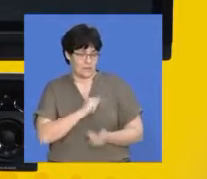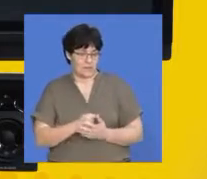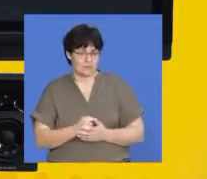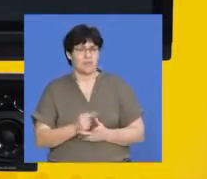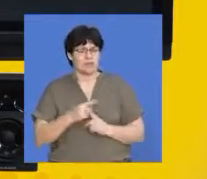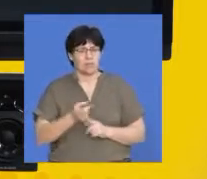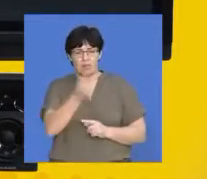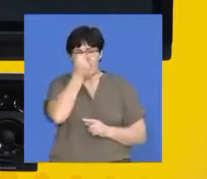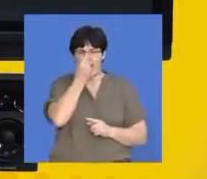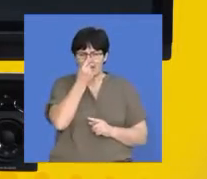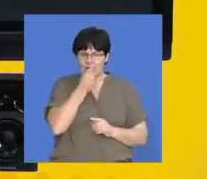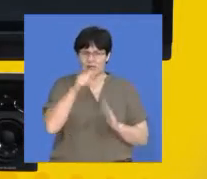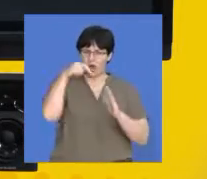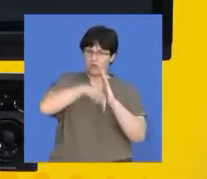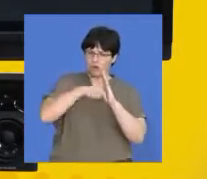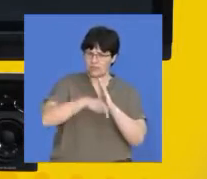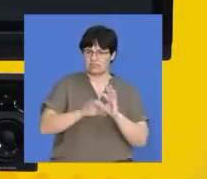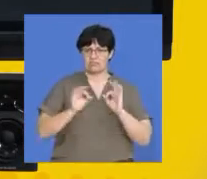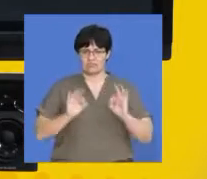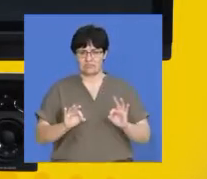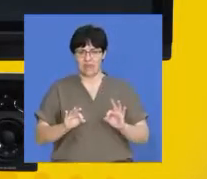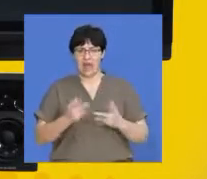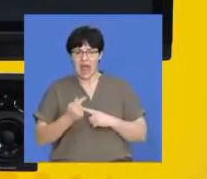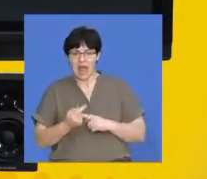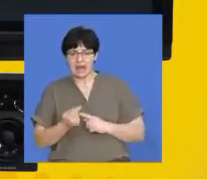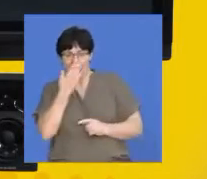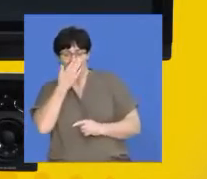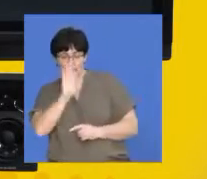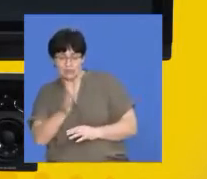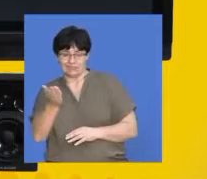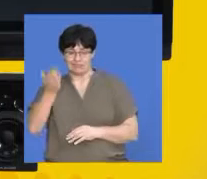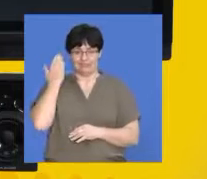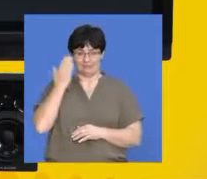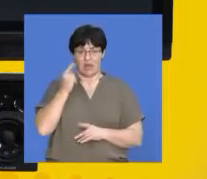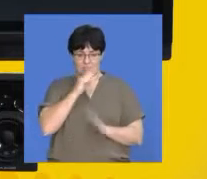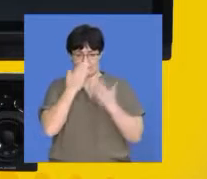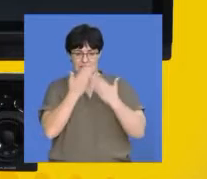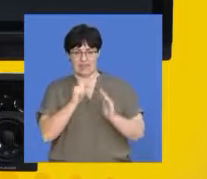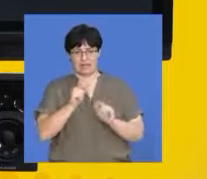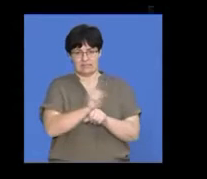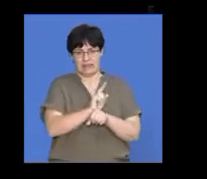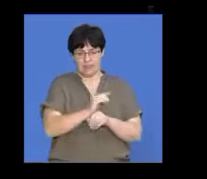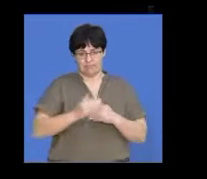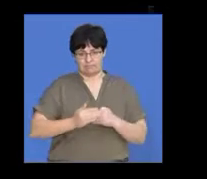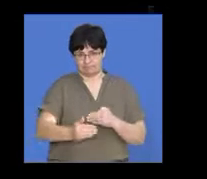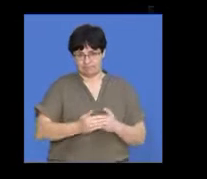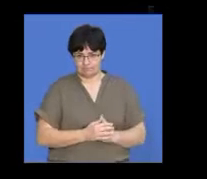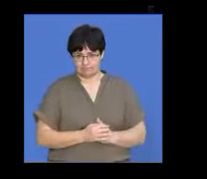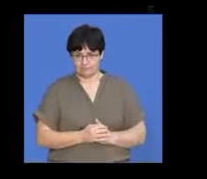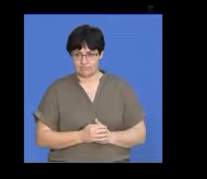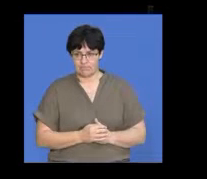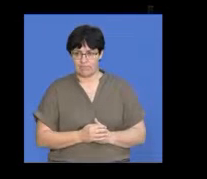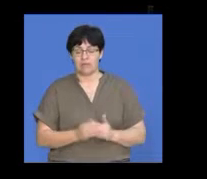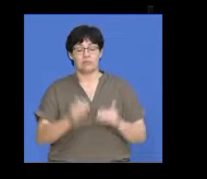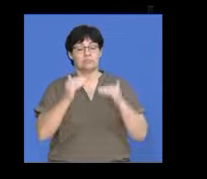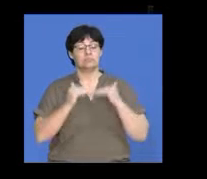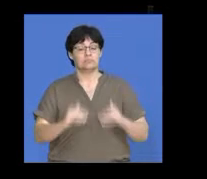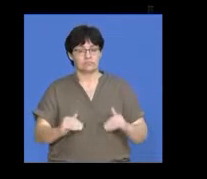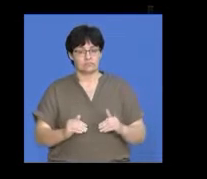you understand the context and the attitudes of the time that you will be studying. Okay, and then the next skill